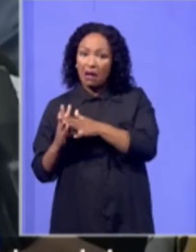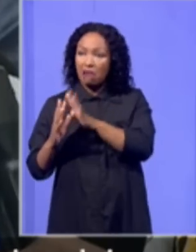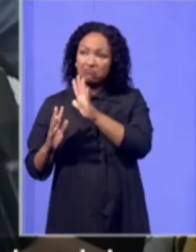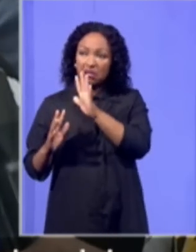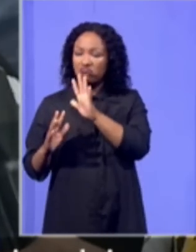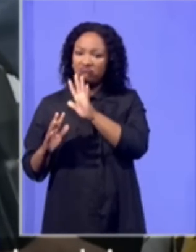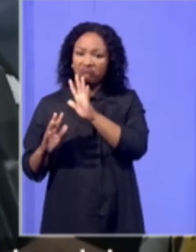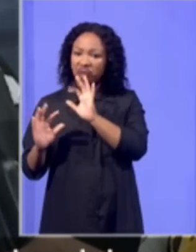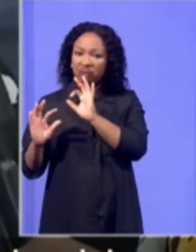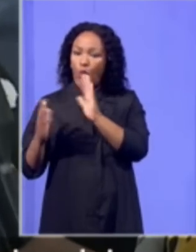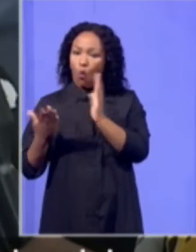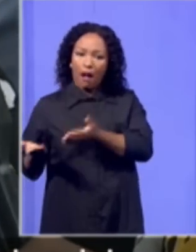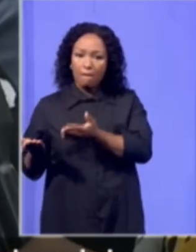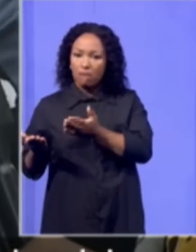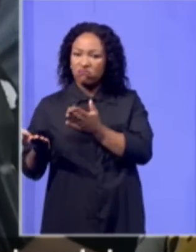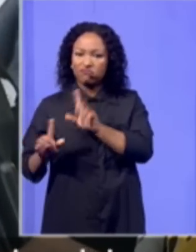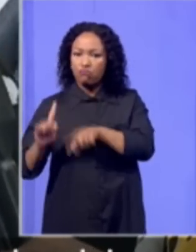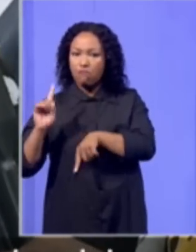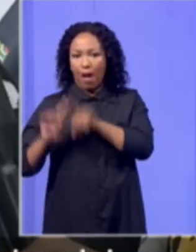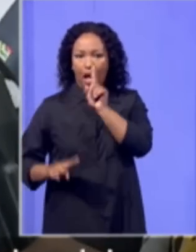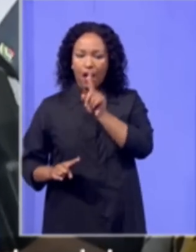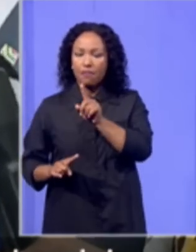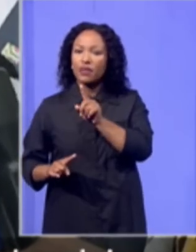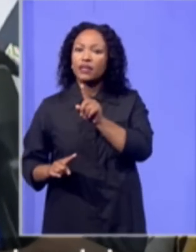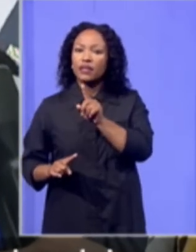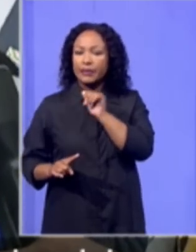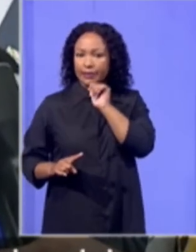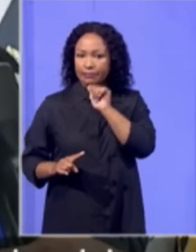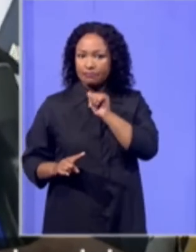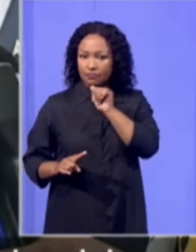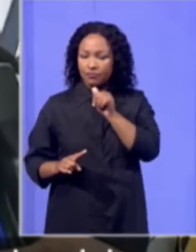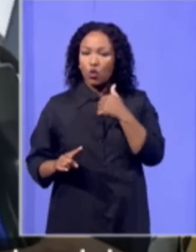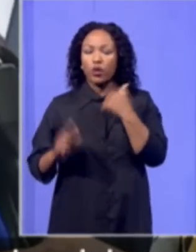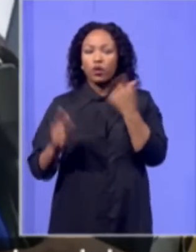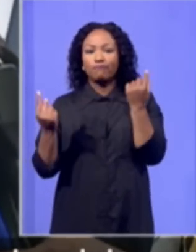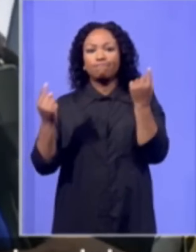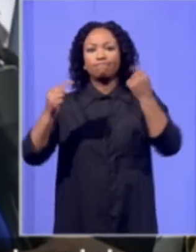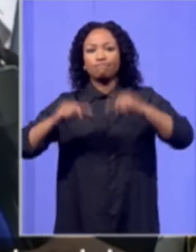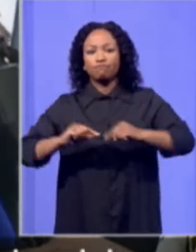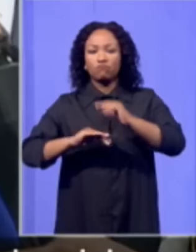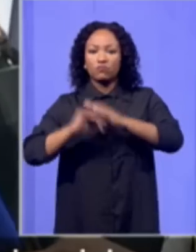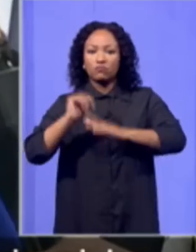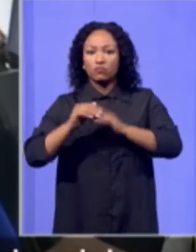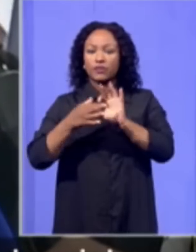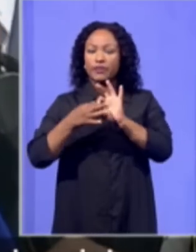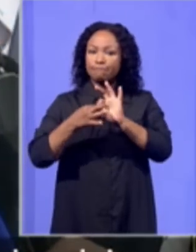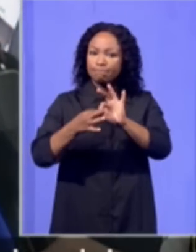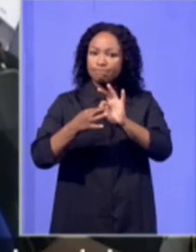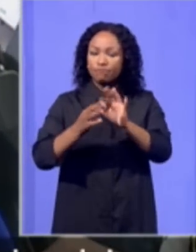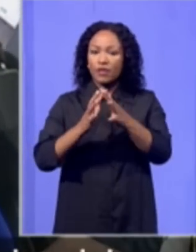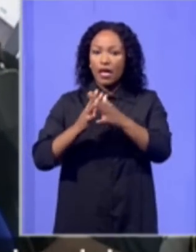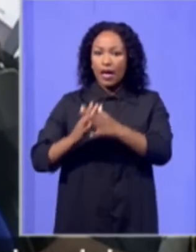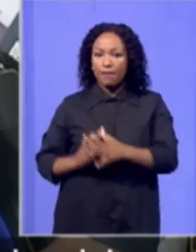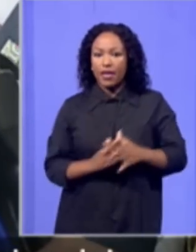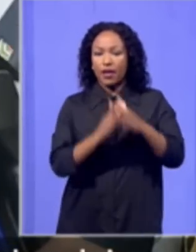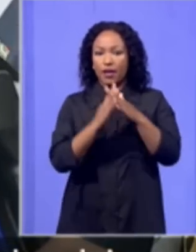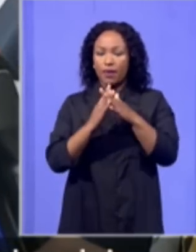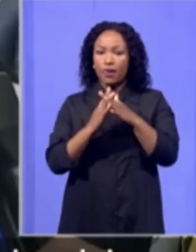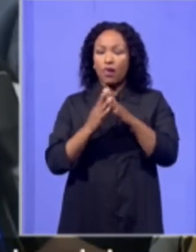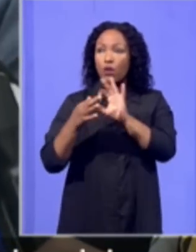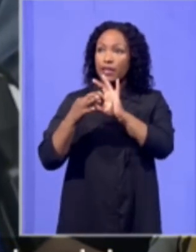say we must rebuild and we must reset the relationship with America, because our relationship